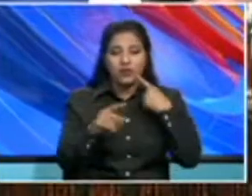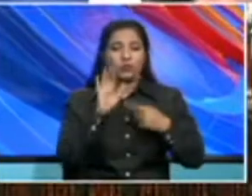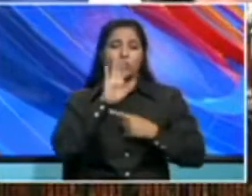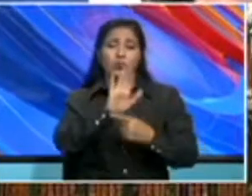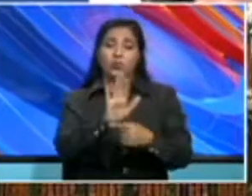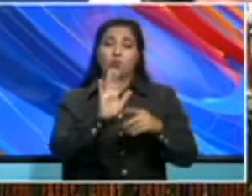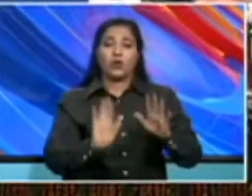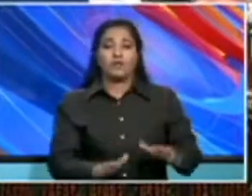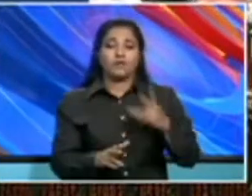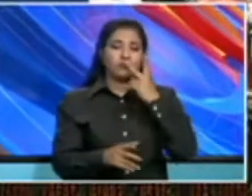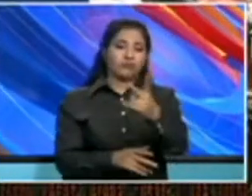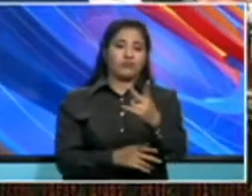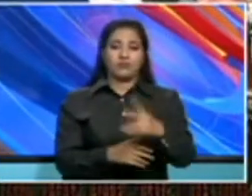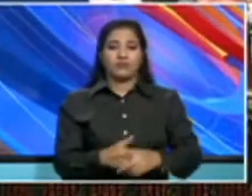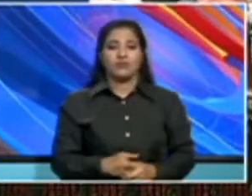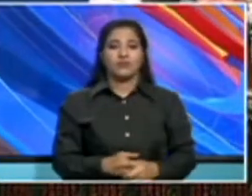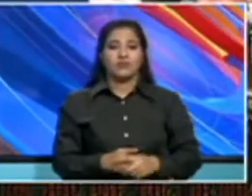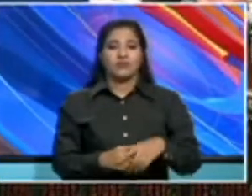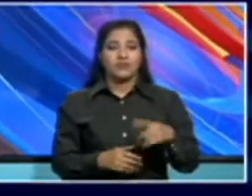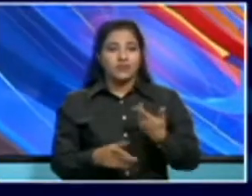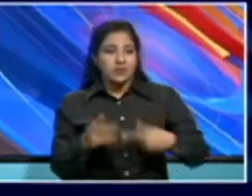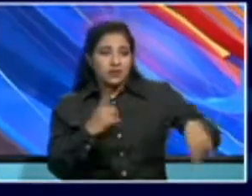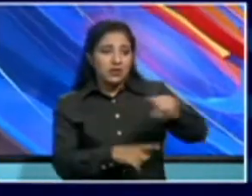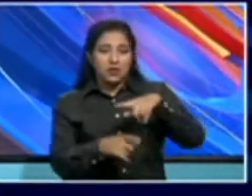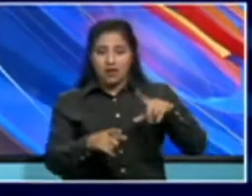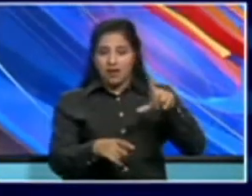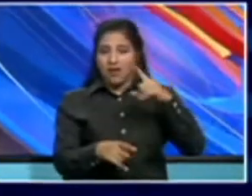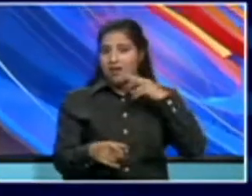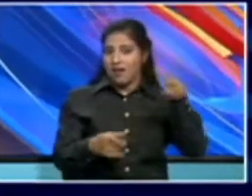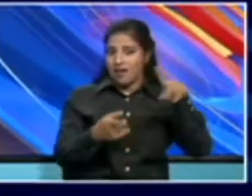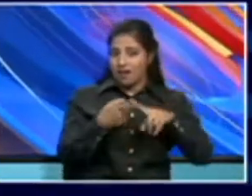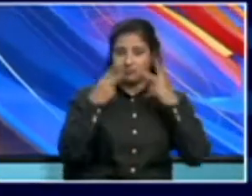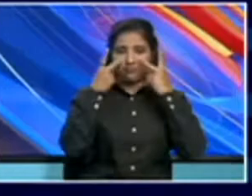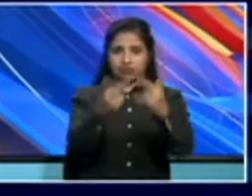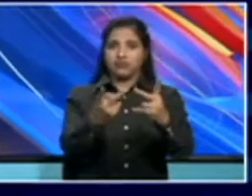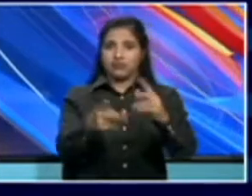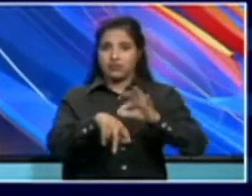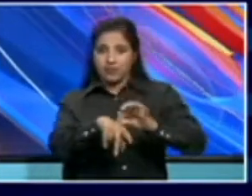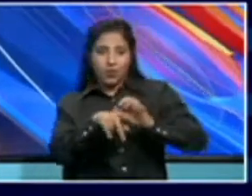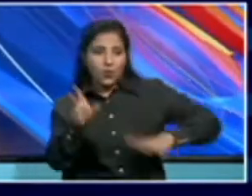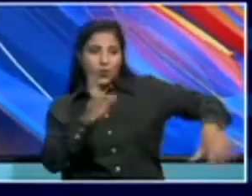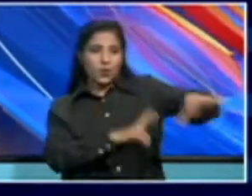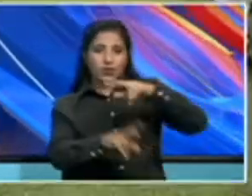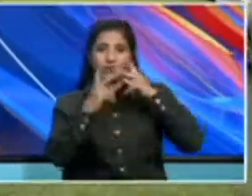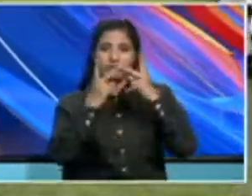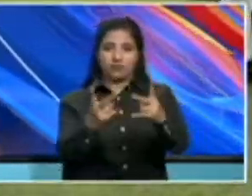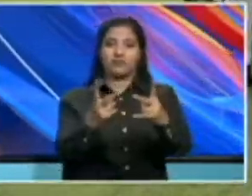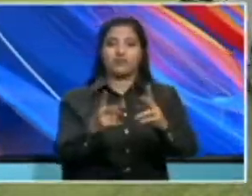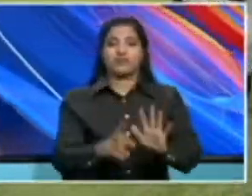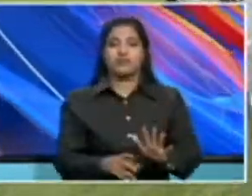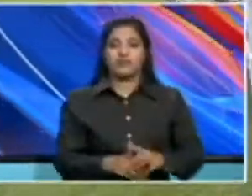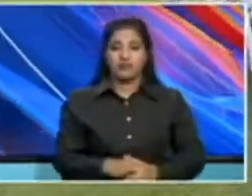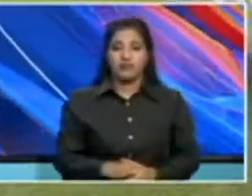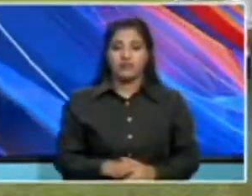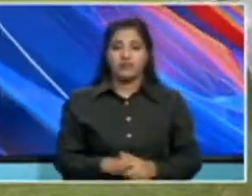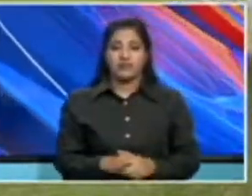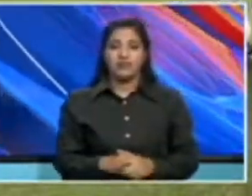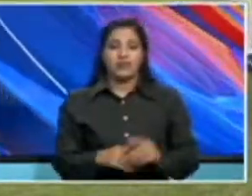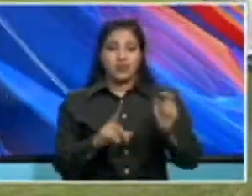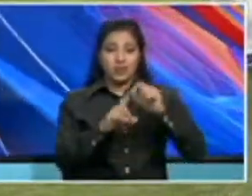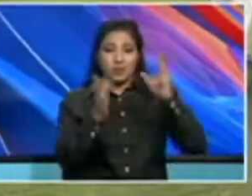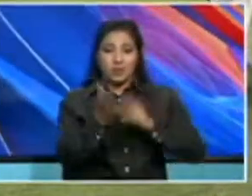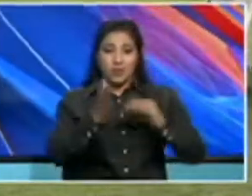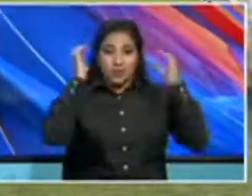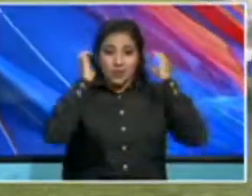And of course, you can follow the action live. And as you can see, the Honorable Prime